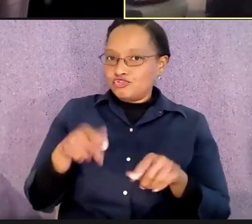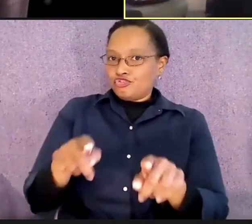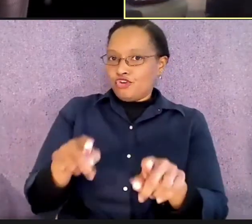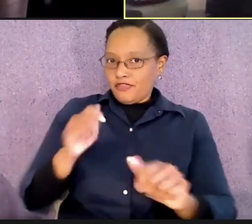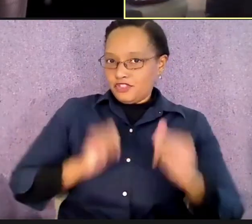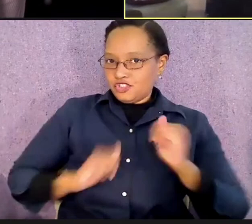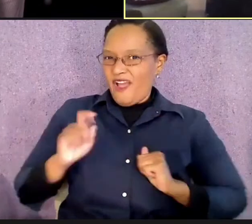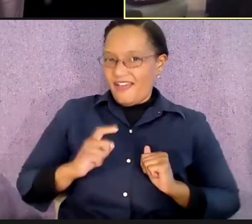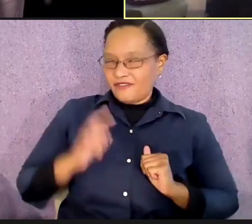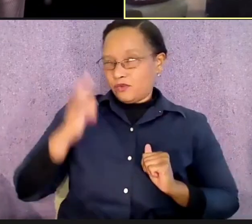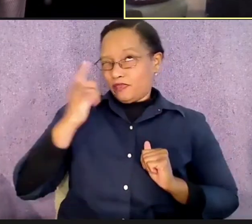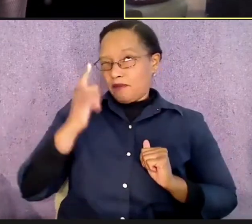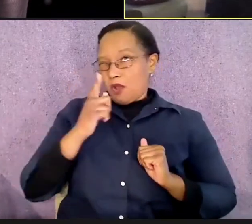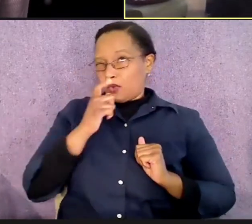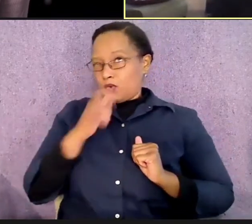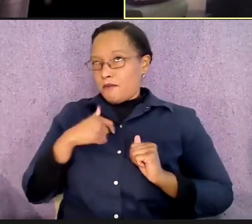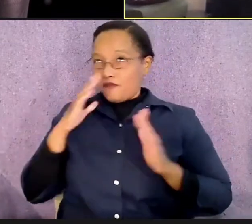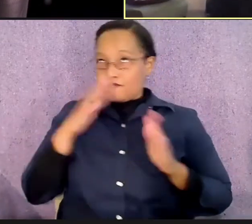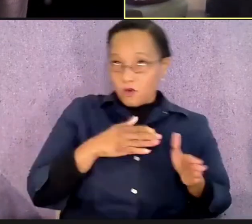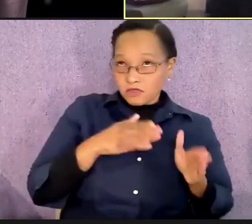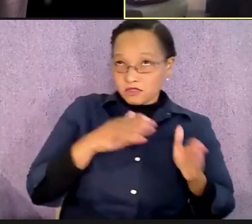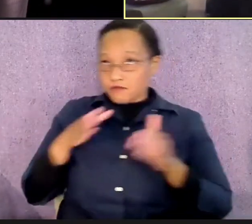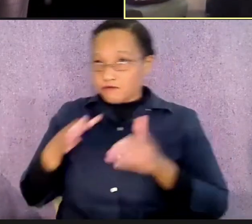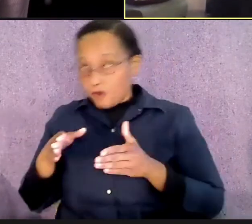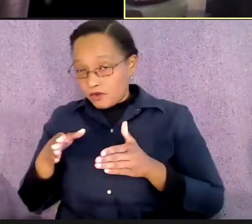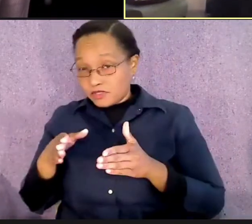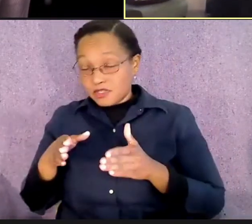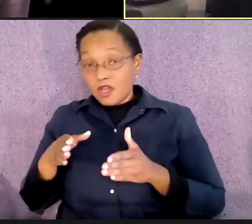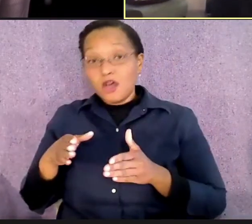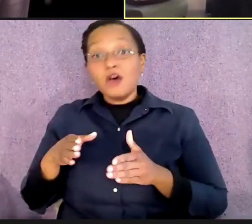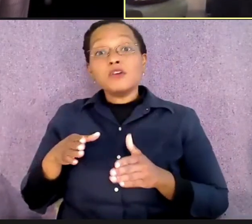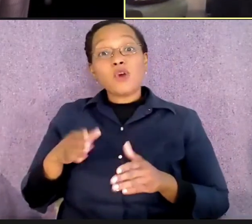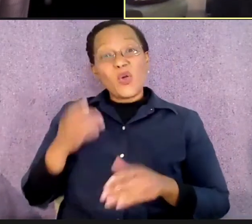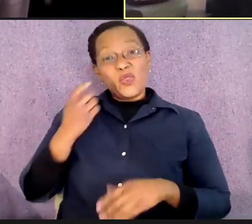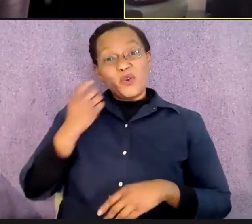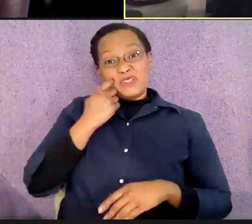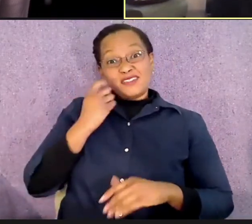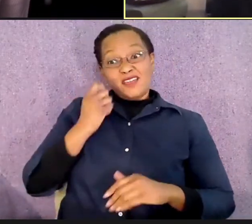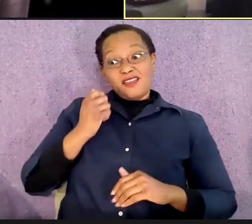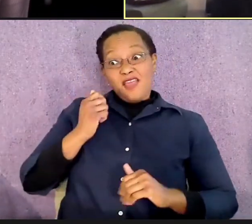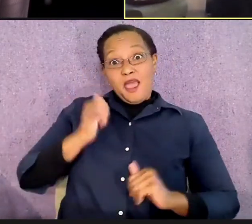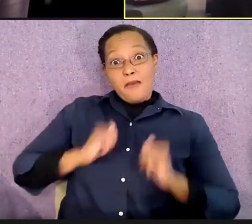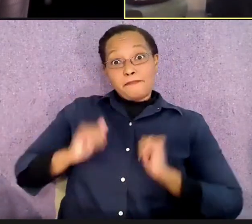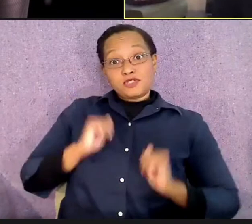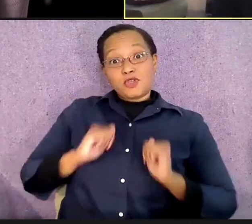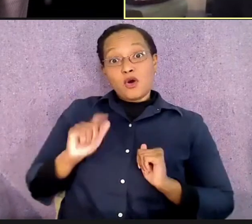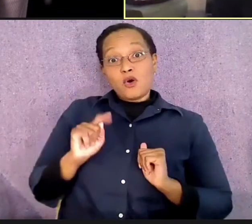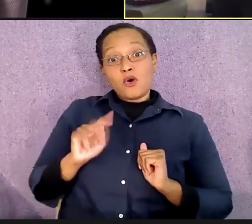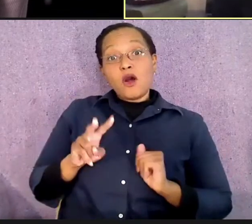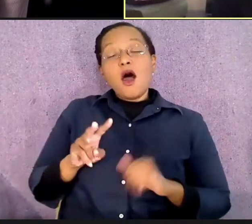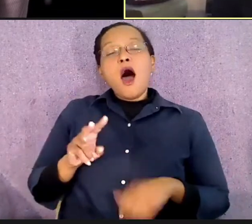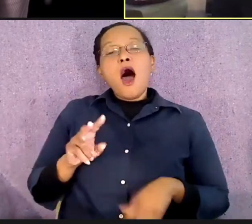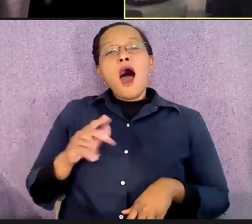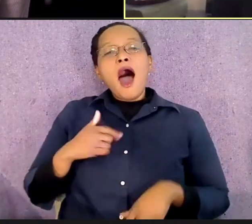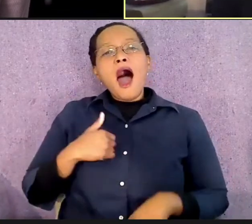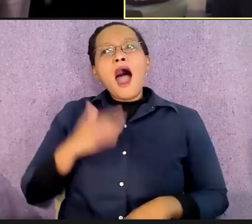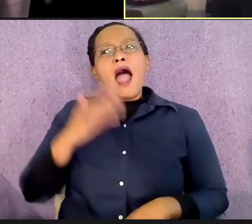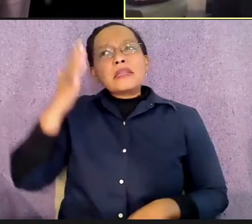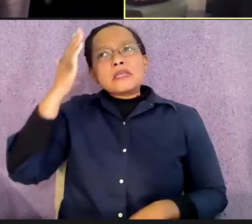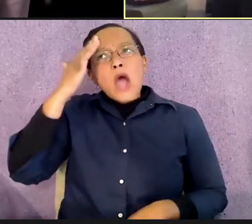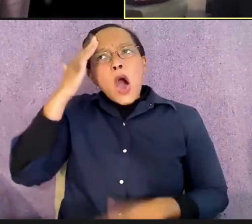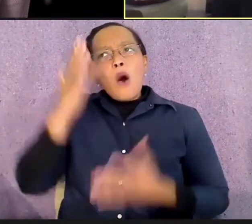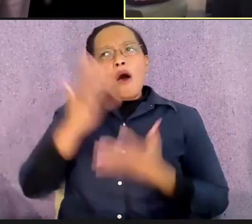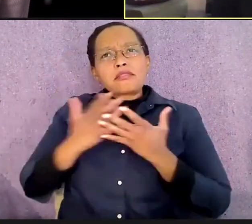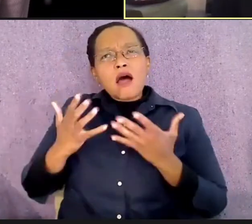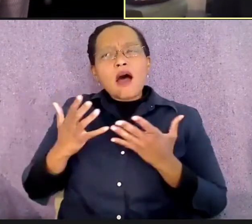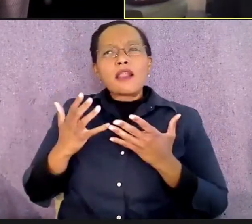so with that episode in particular, a lot of that information I know. I don't, like I said, I don't have the facts and figures for it, but I know it. And so it's important